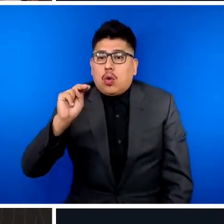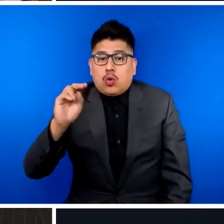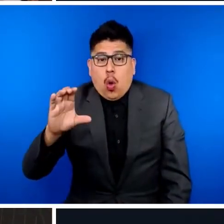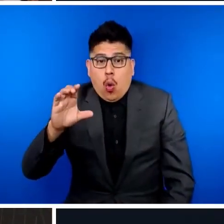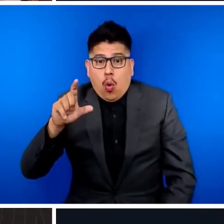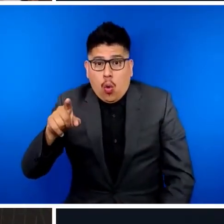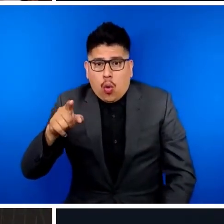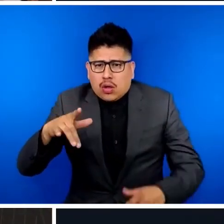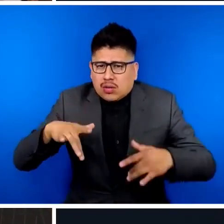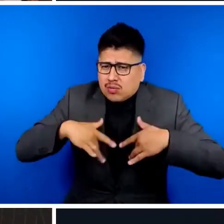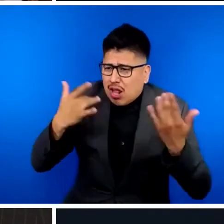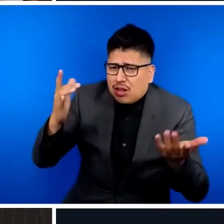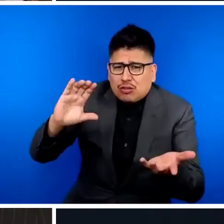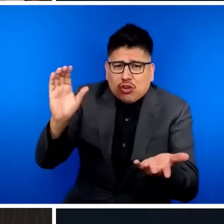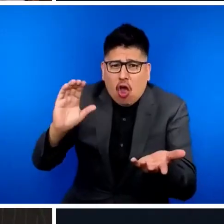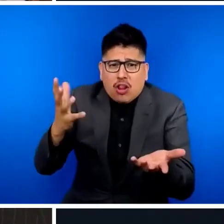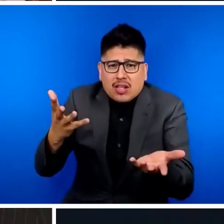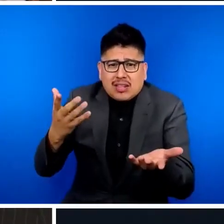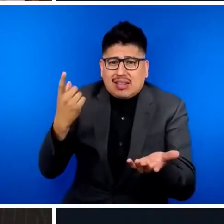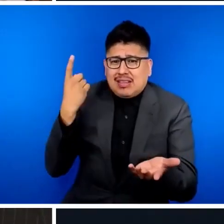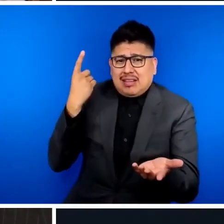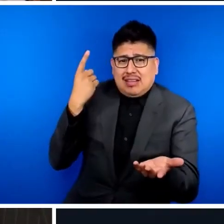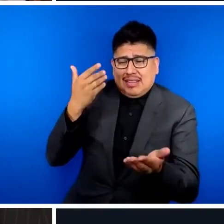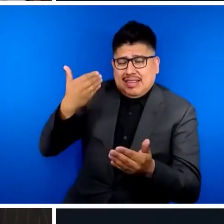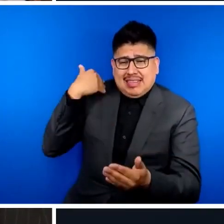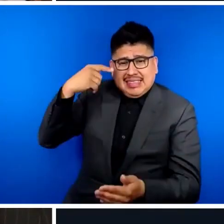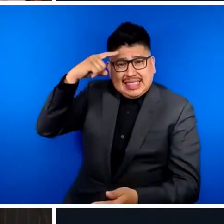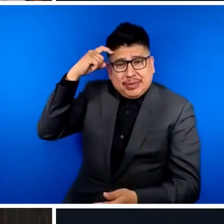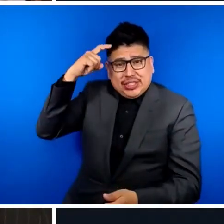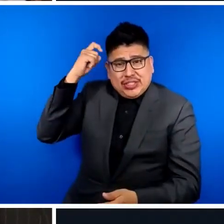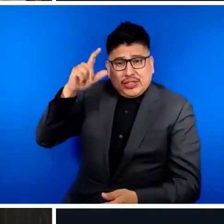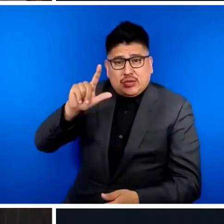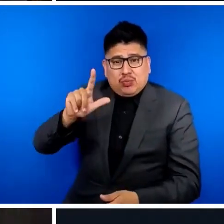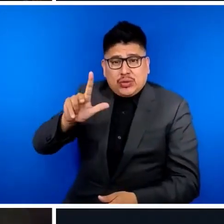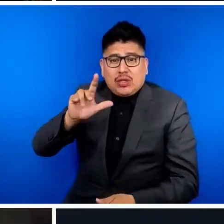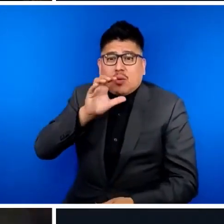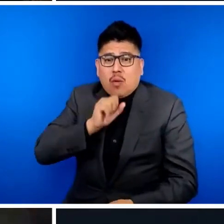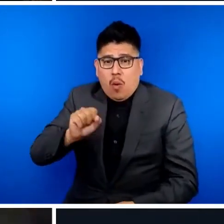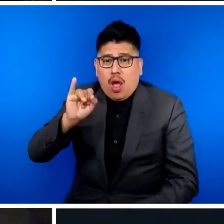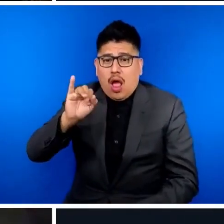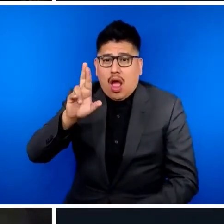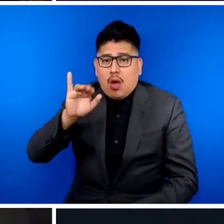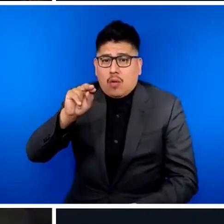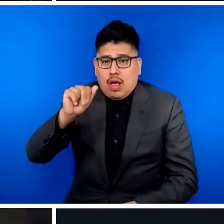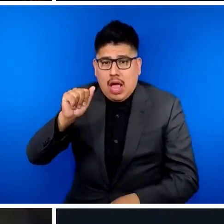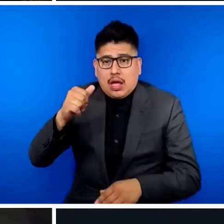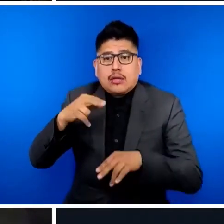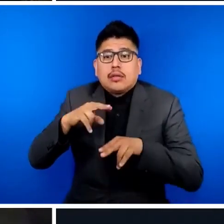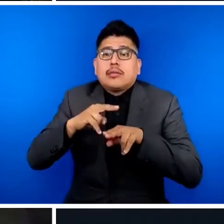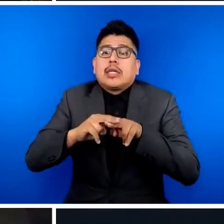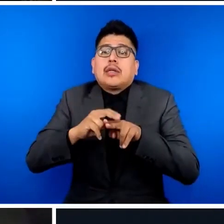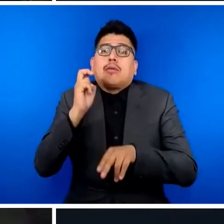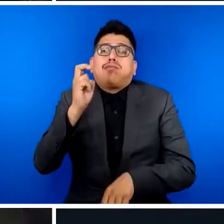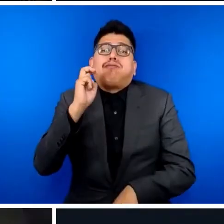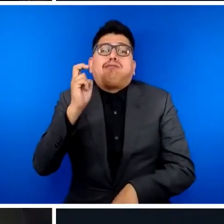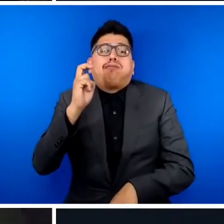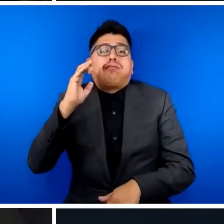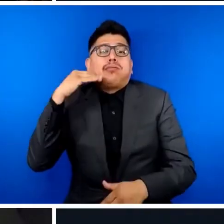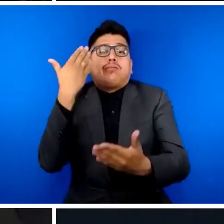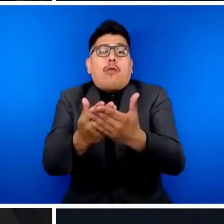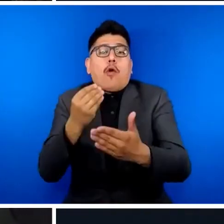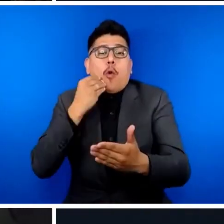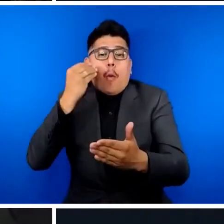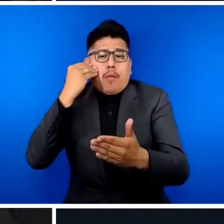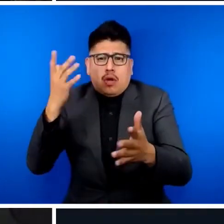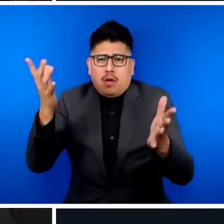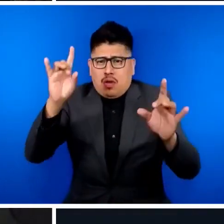summer, 23-year-old Irina was riding home on the train when a deranged monster who had been